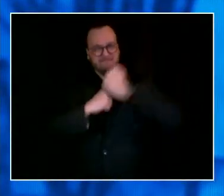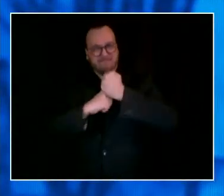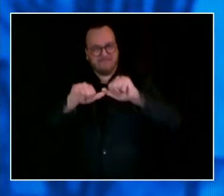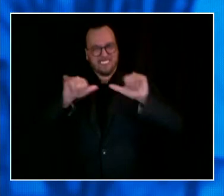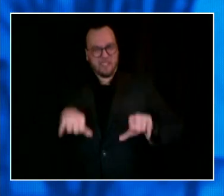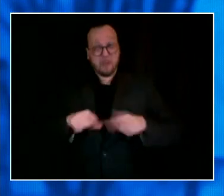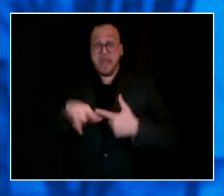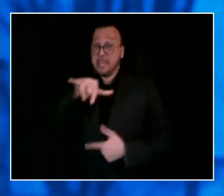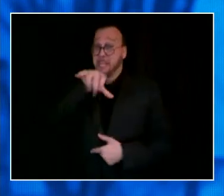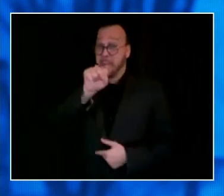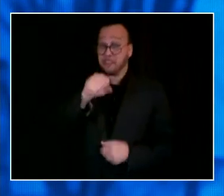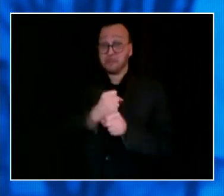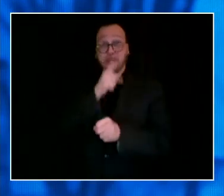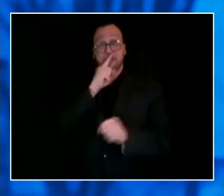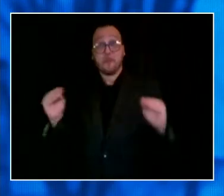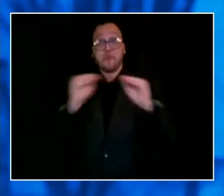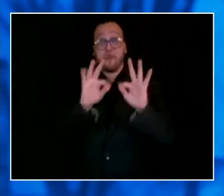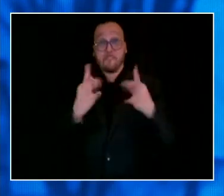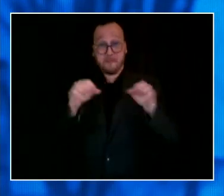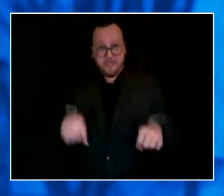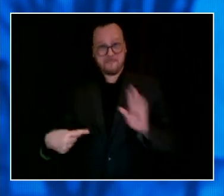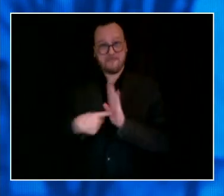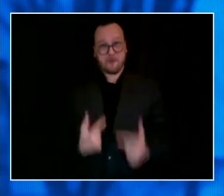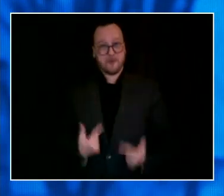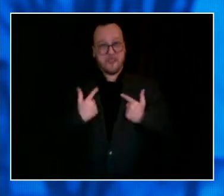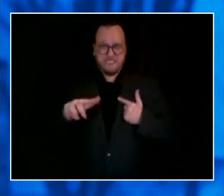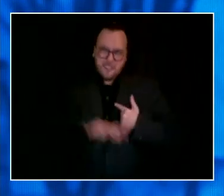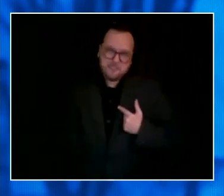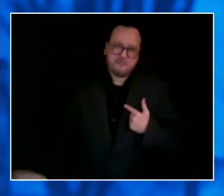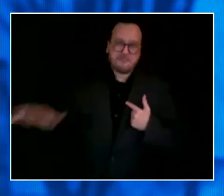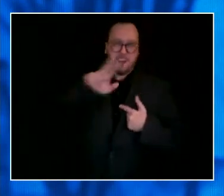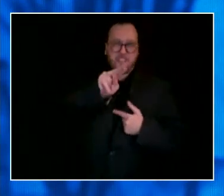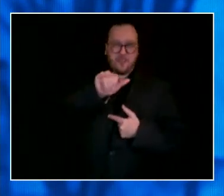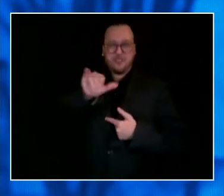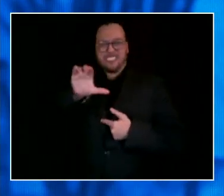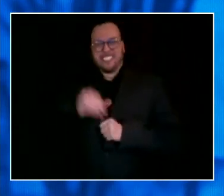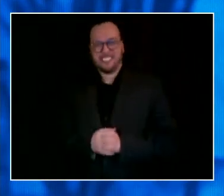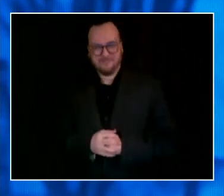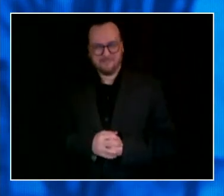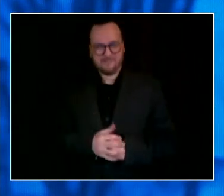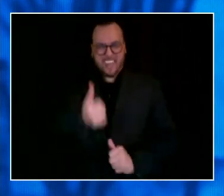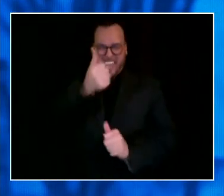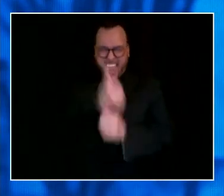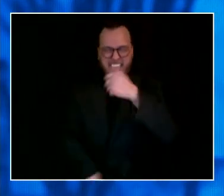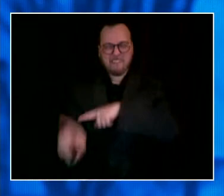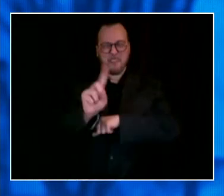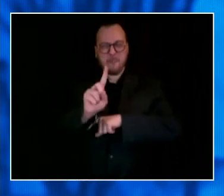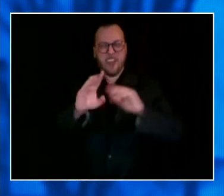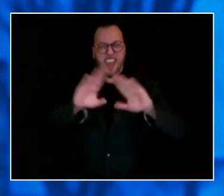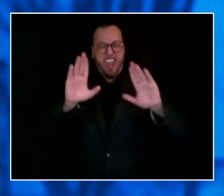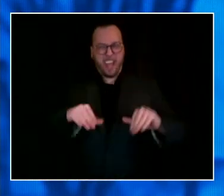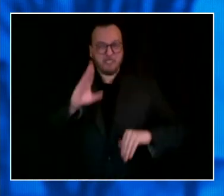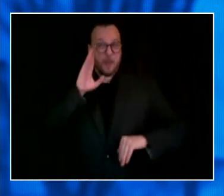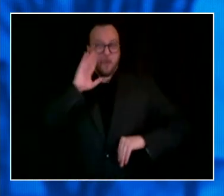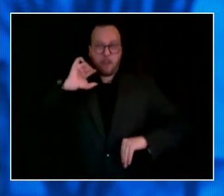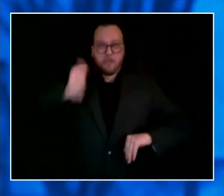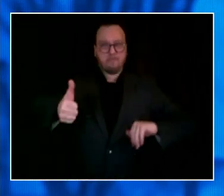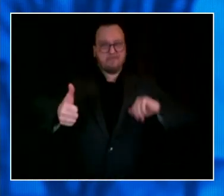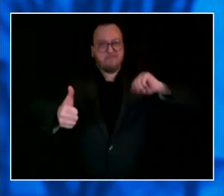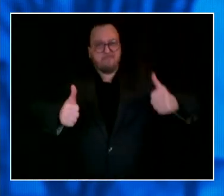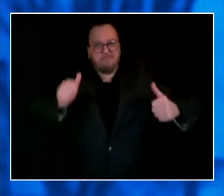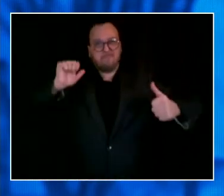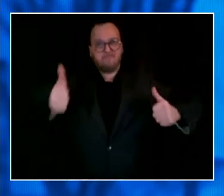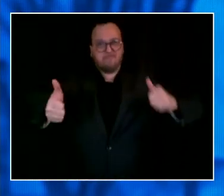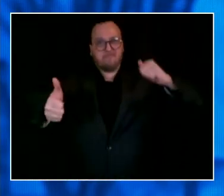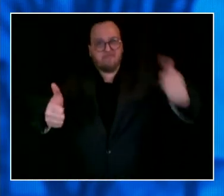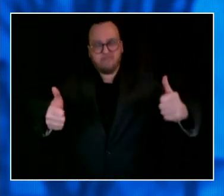families can afford to live all across New York City. Everywhere housing will be built. Historical